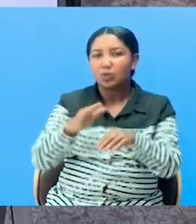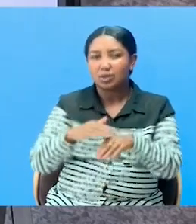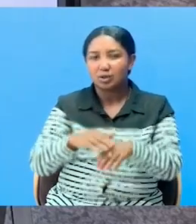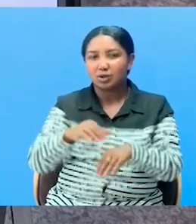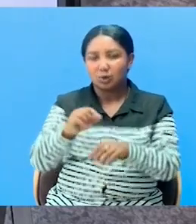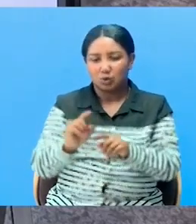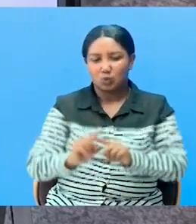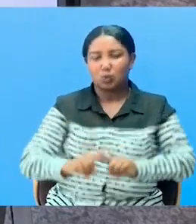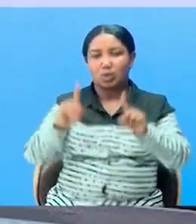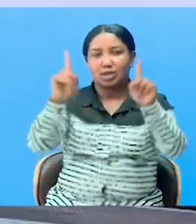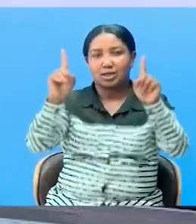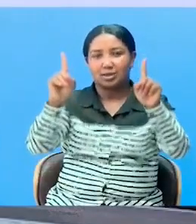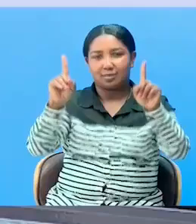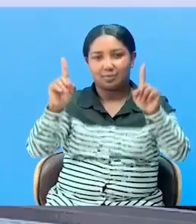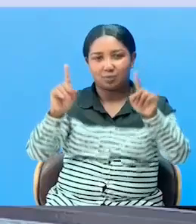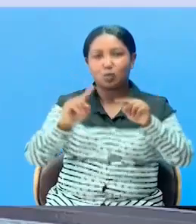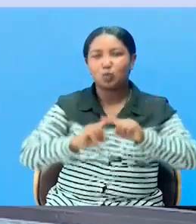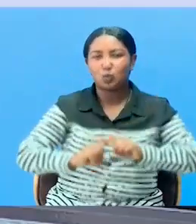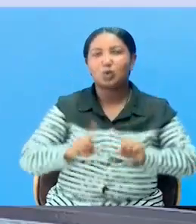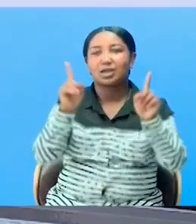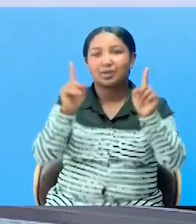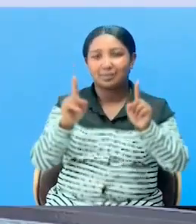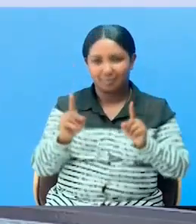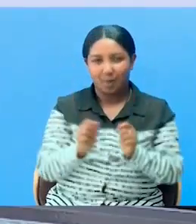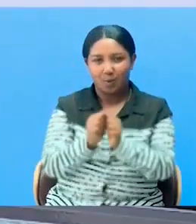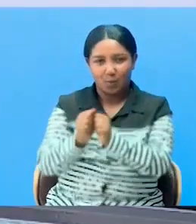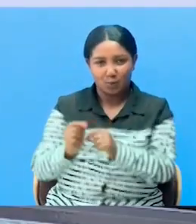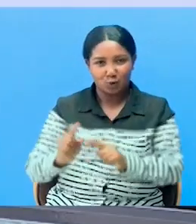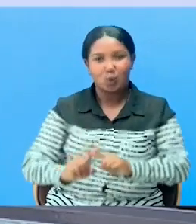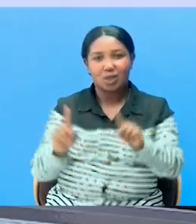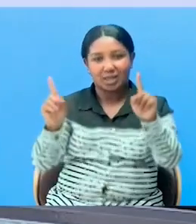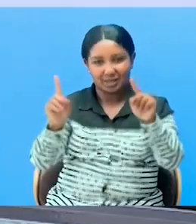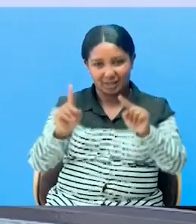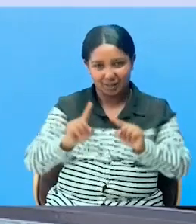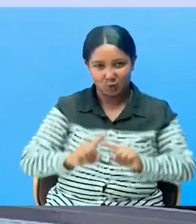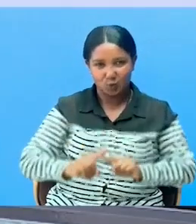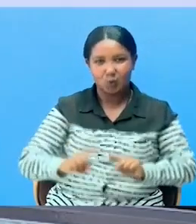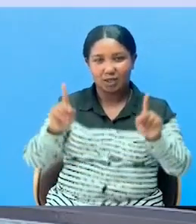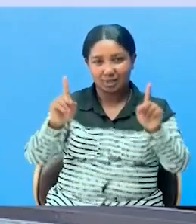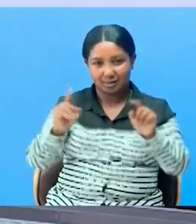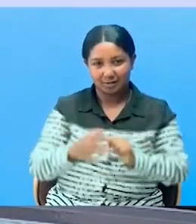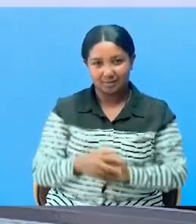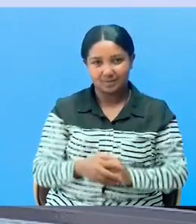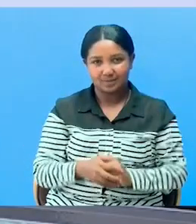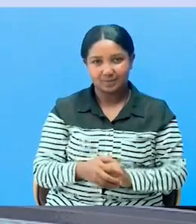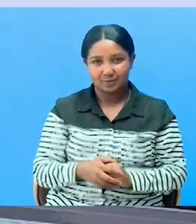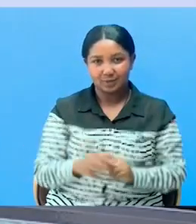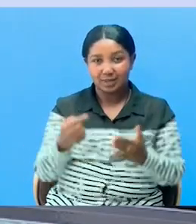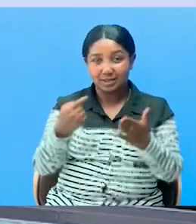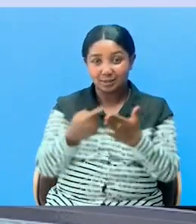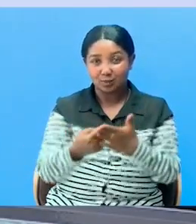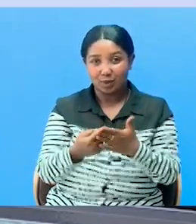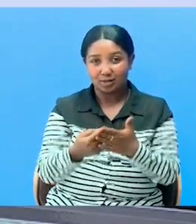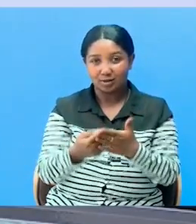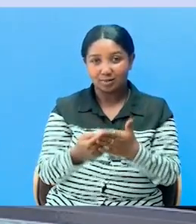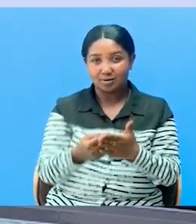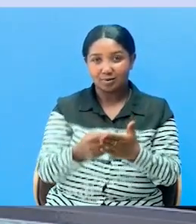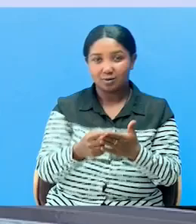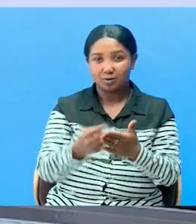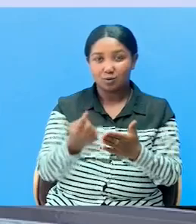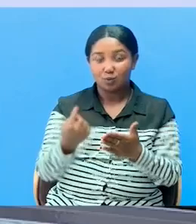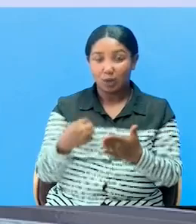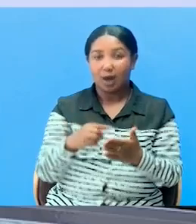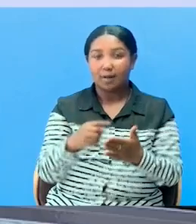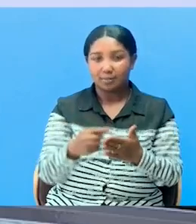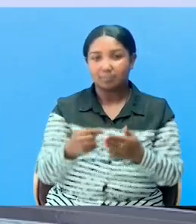Unique. Please say after me. Unique. Unique. Look, in this one, we can